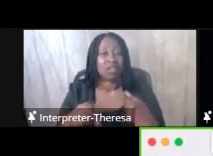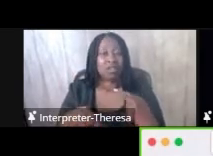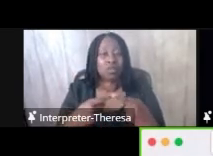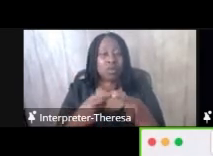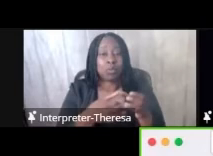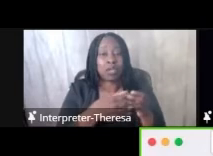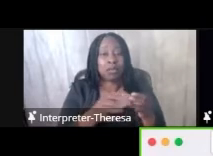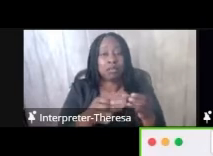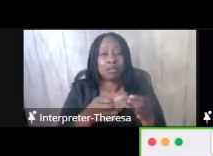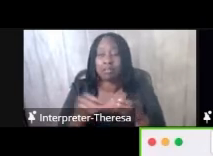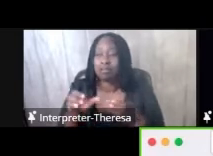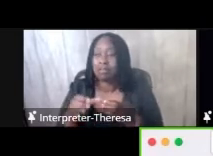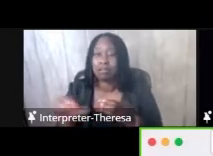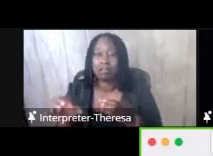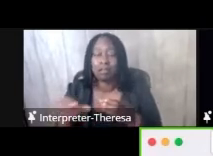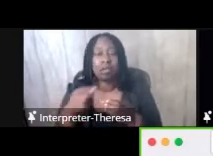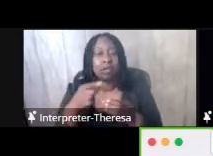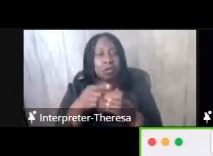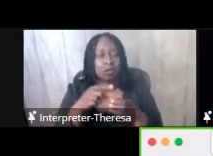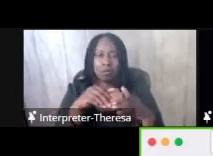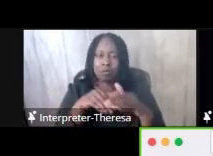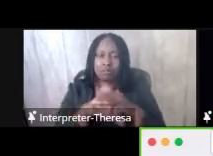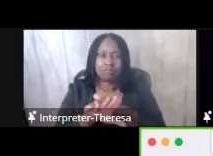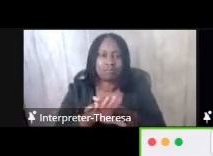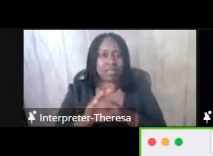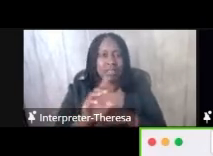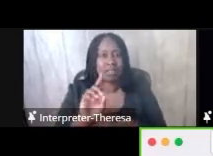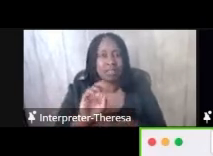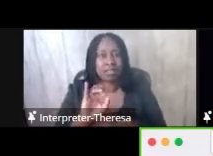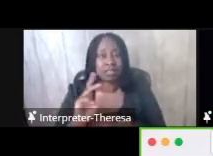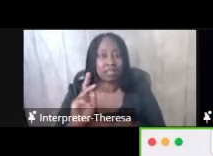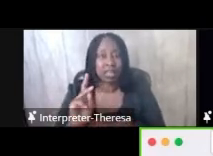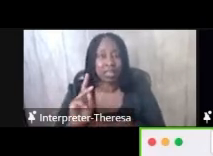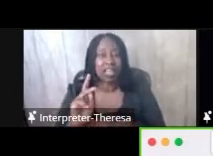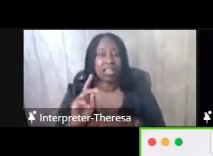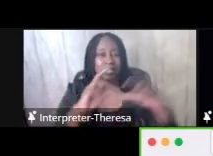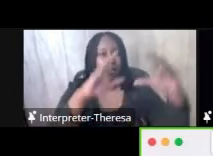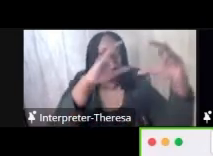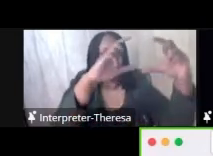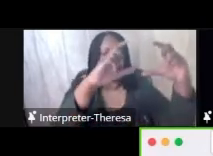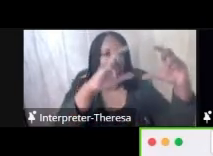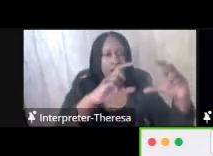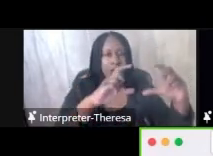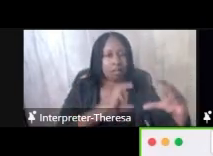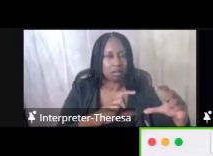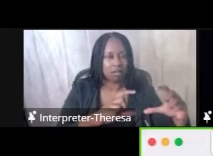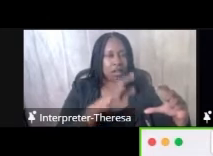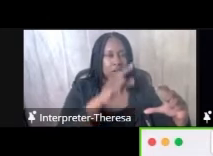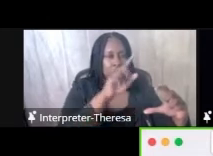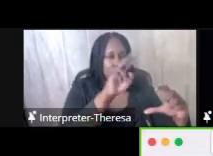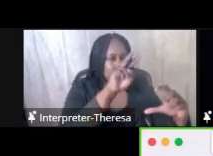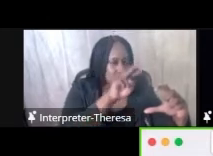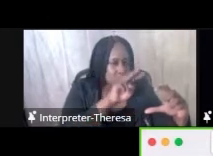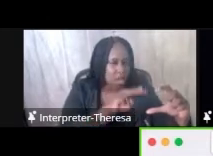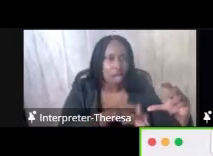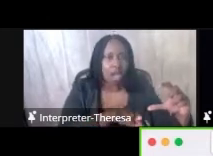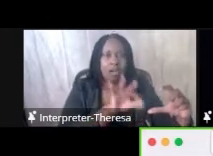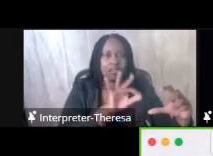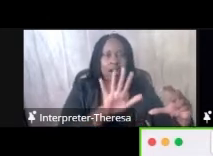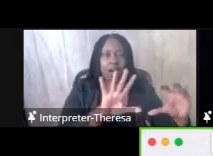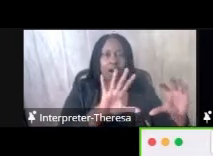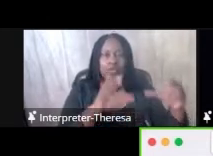deck and then find your way down to your slides and be working in your group. You're going to have 30 minutes in your